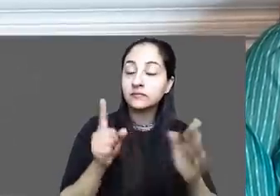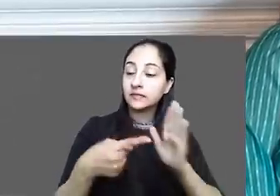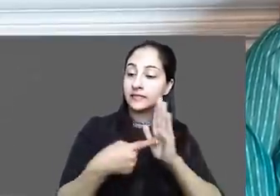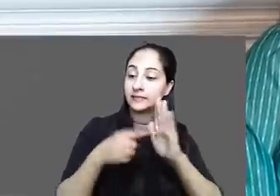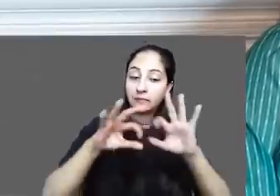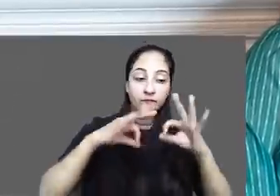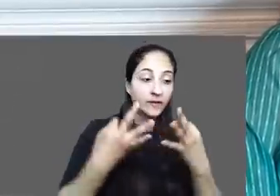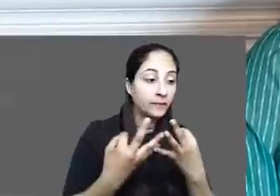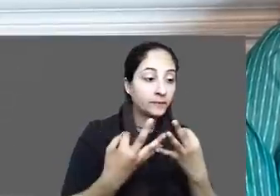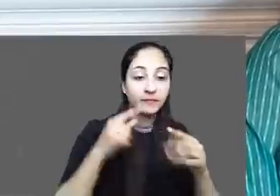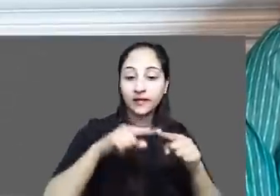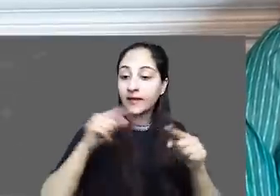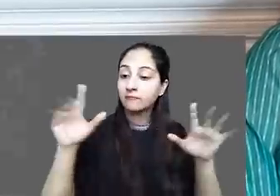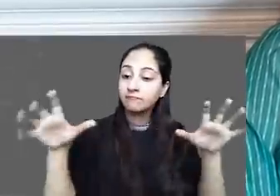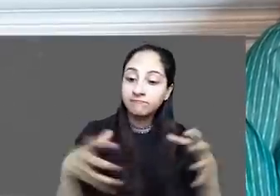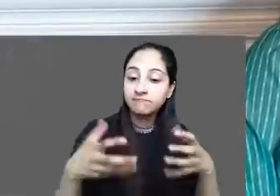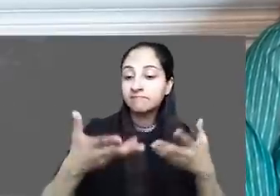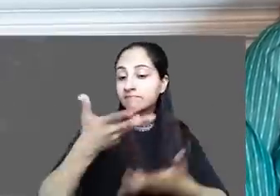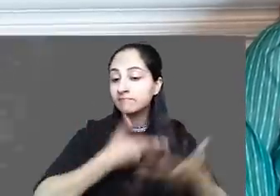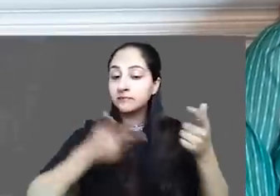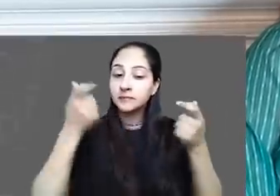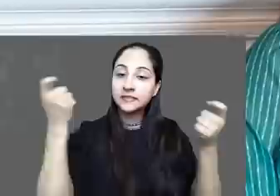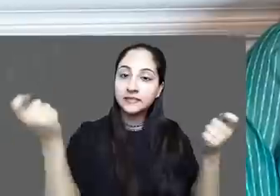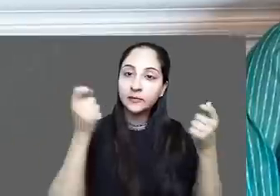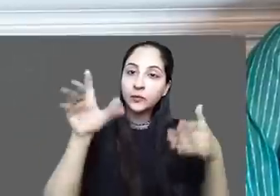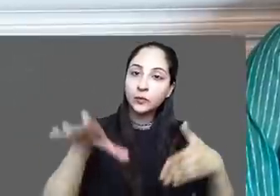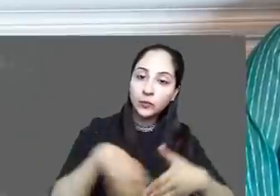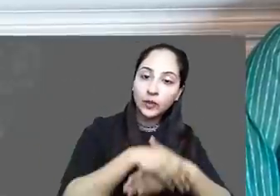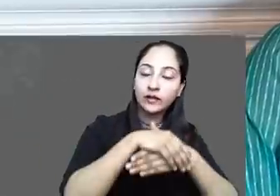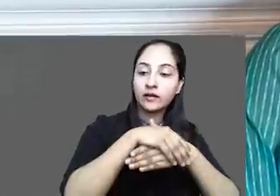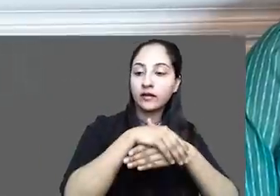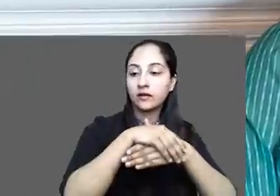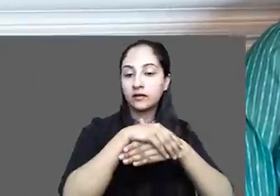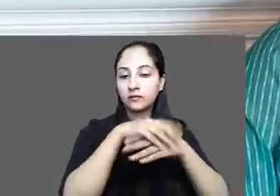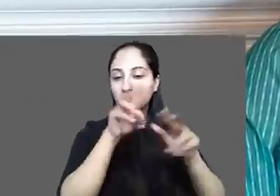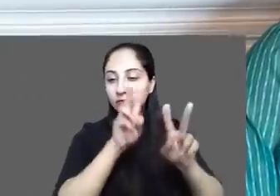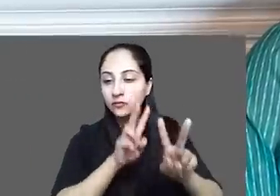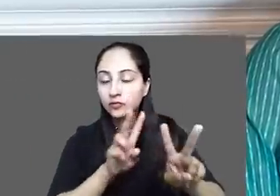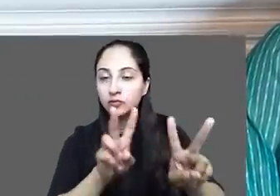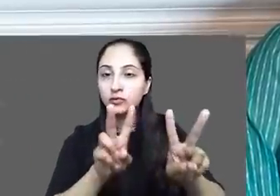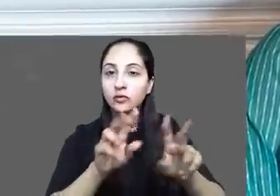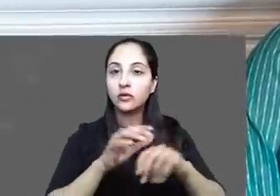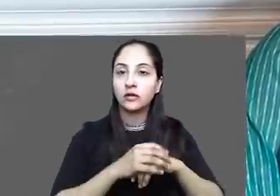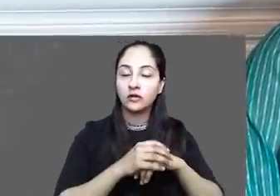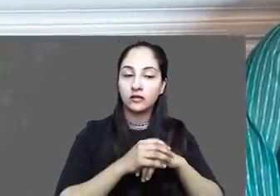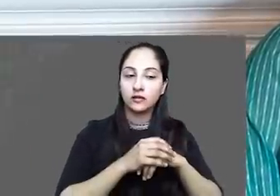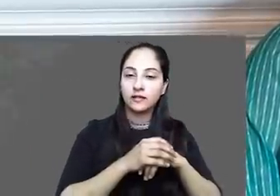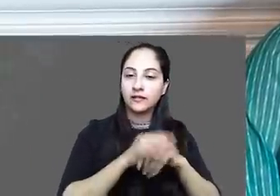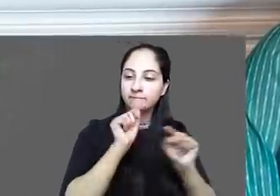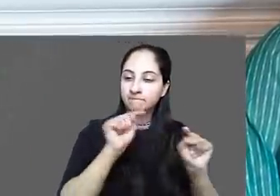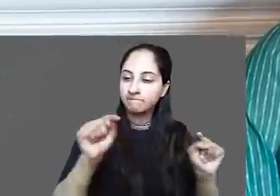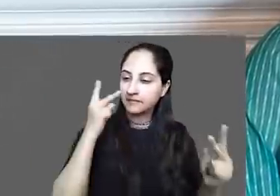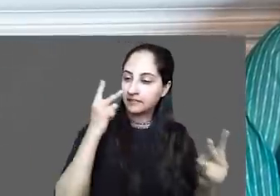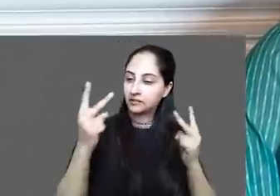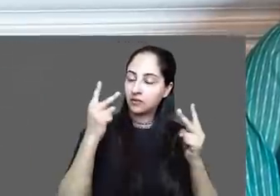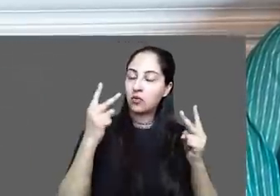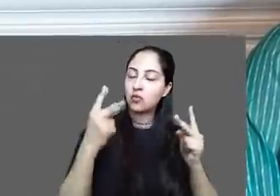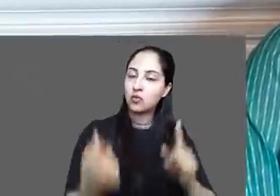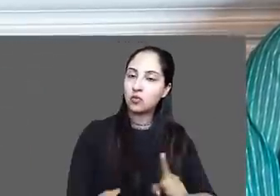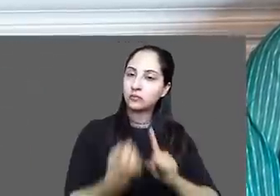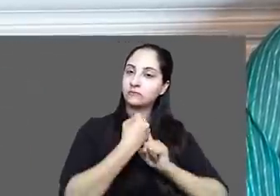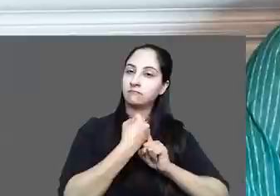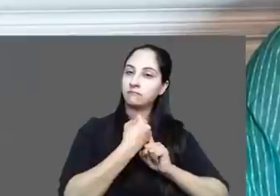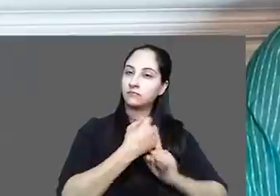friends to physically gather to either celebrate events such as weddings or to gather during difficult